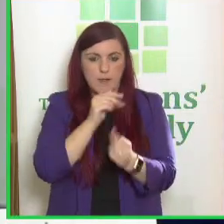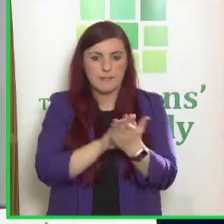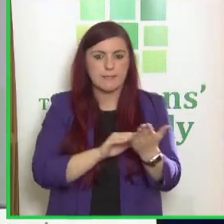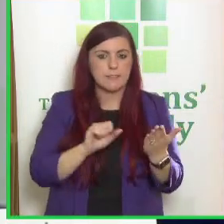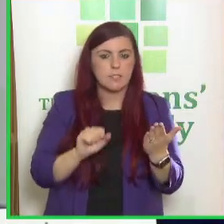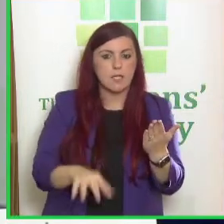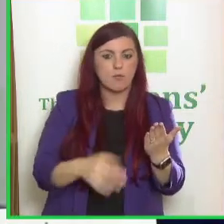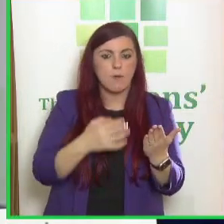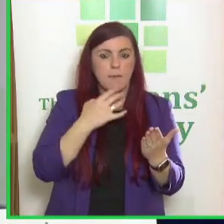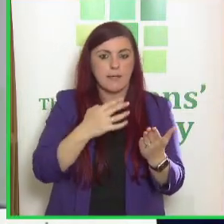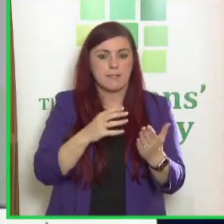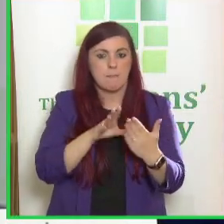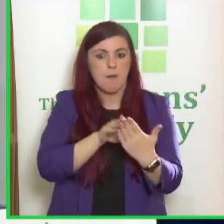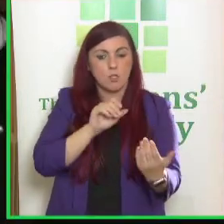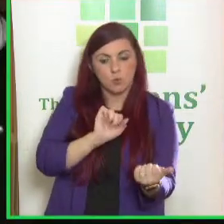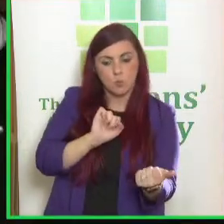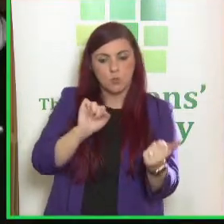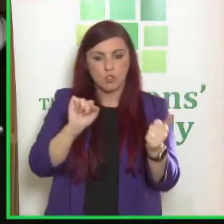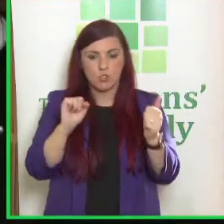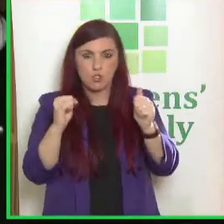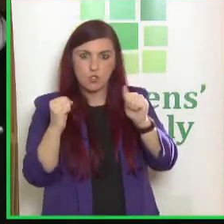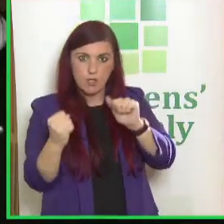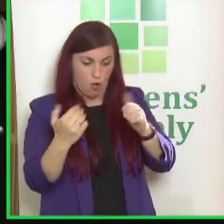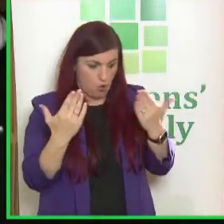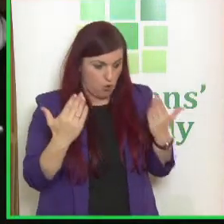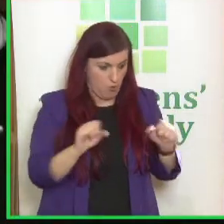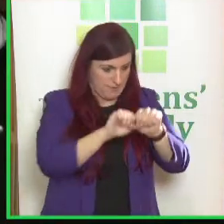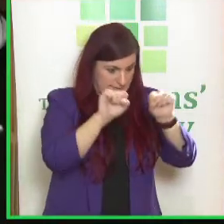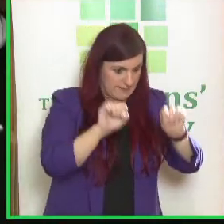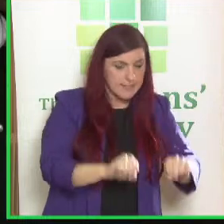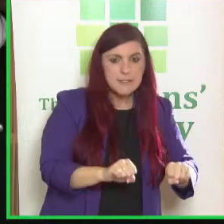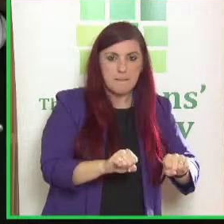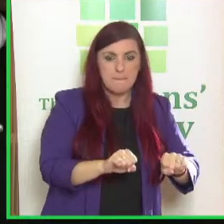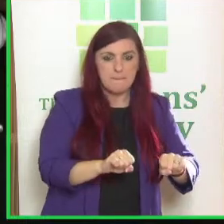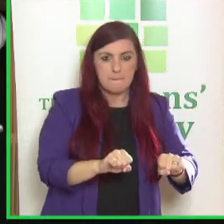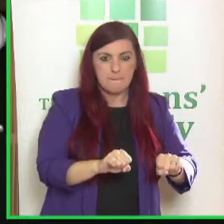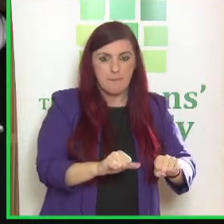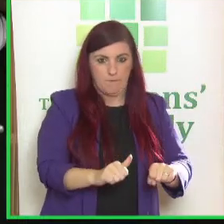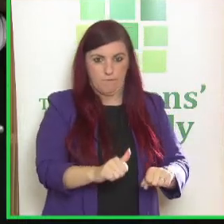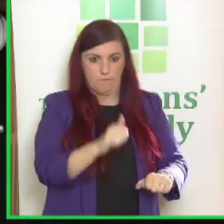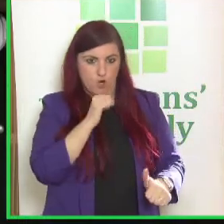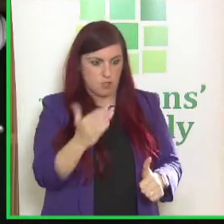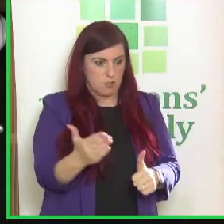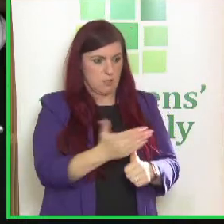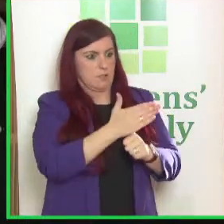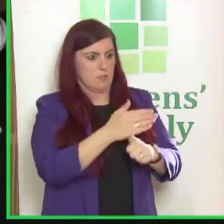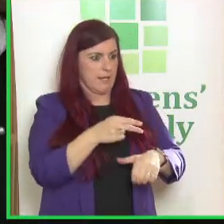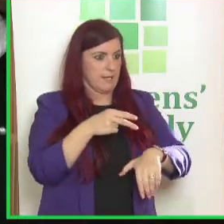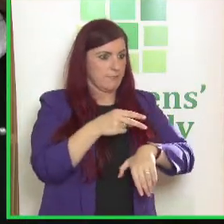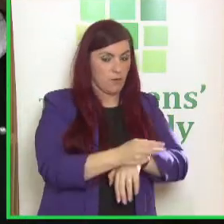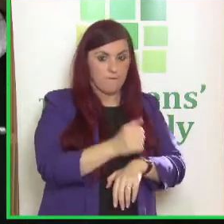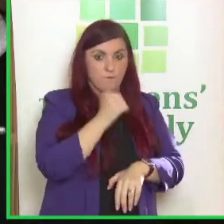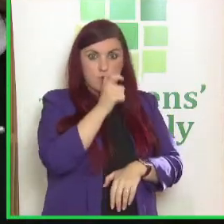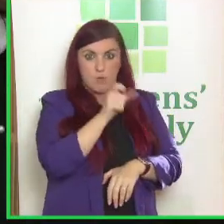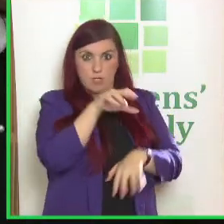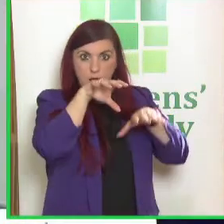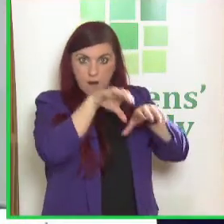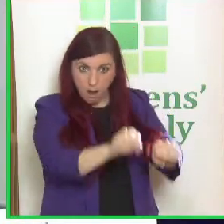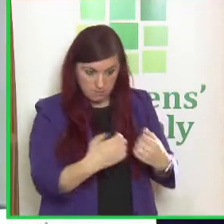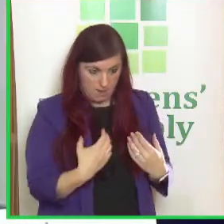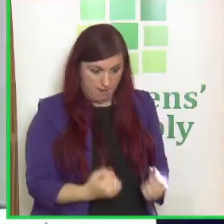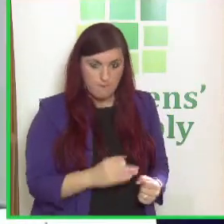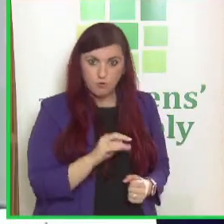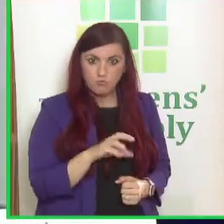put in place to pivot and shift away from the current model of the first point of entry for somebody caught in possession for personal